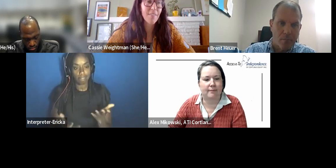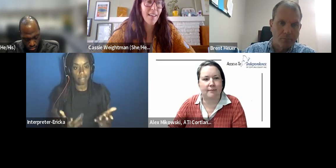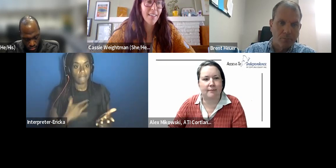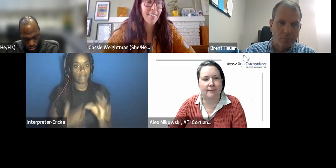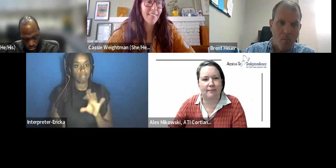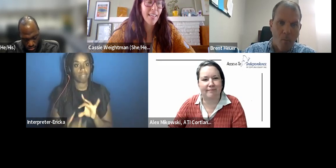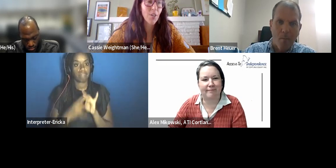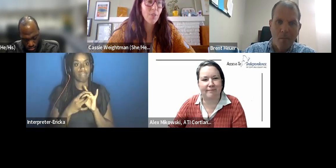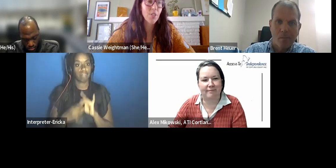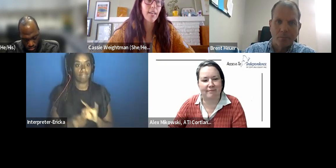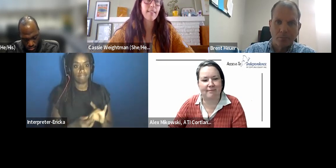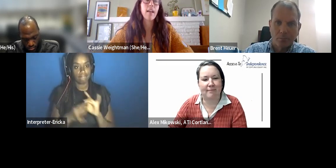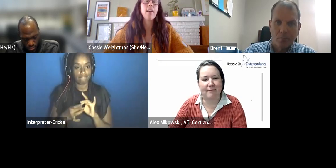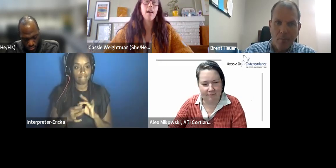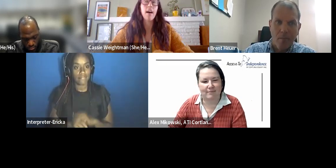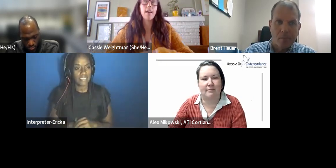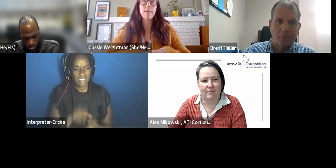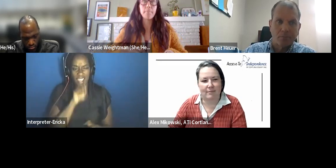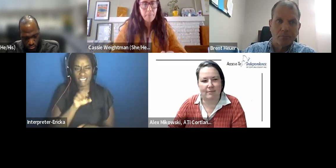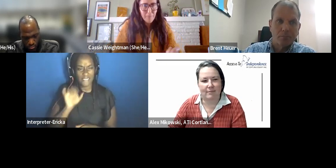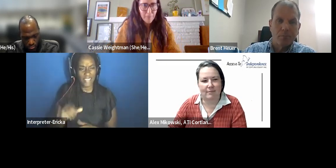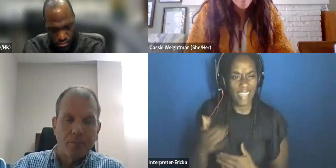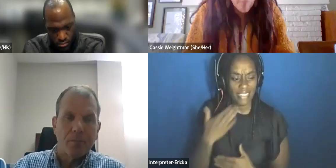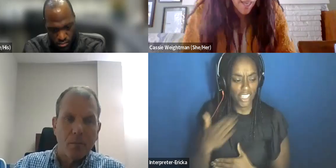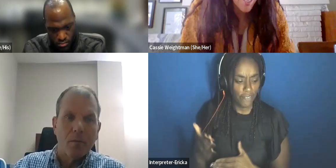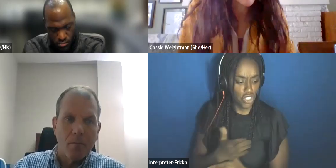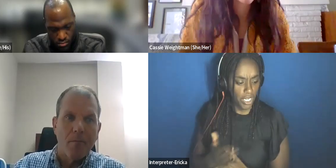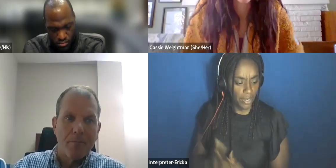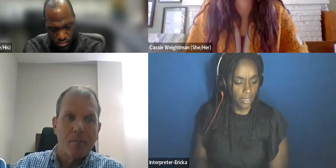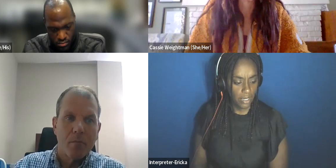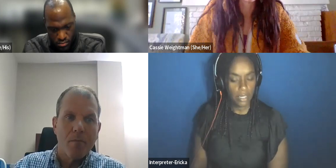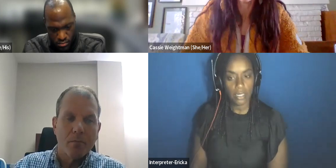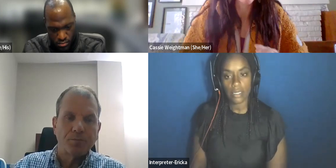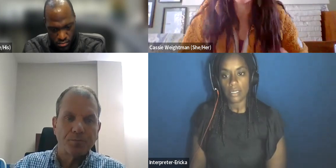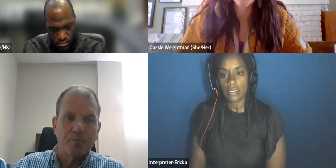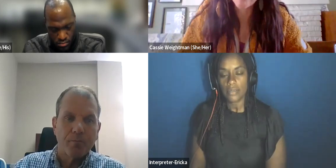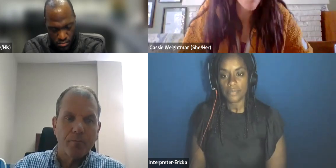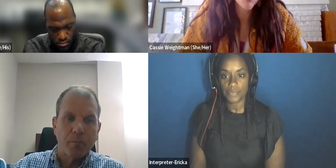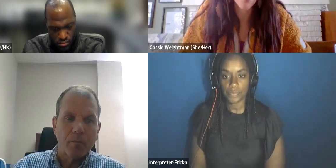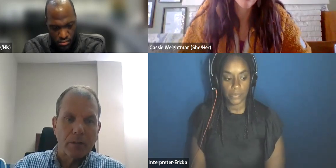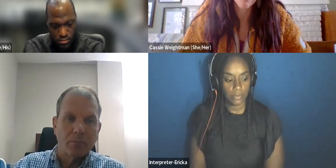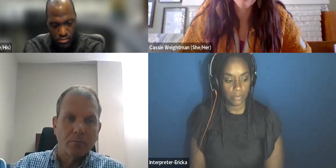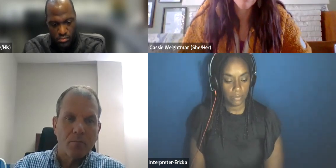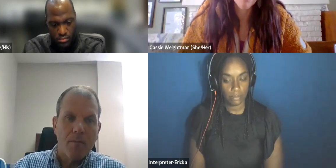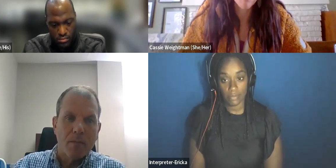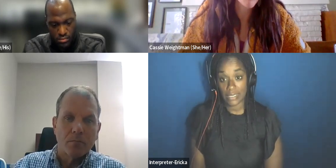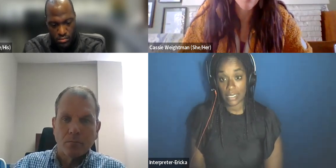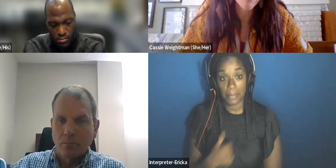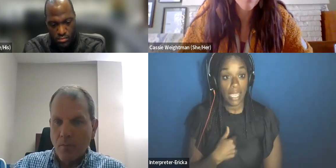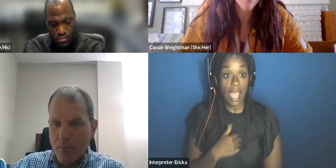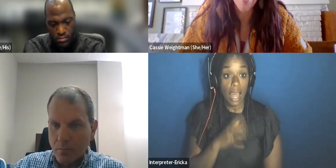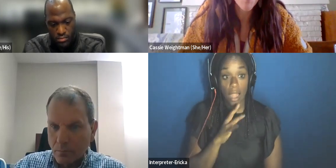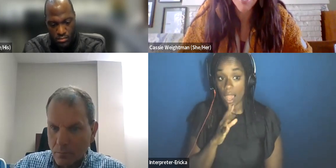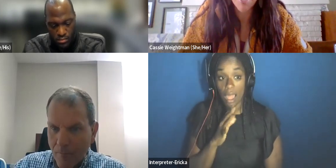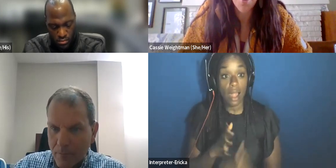I love that. Thank you for sharing that. A couple things. I'm only, you guys, I'm only talking a lot because if you're